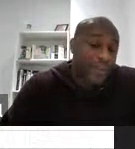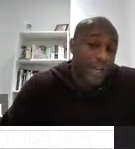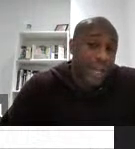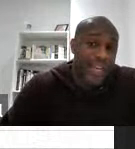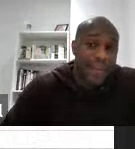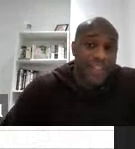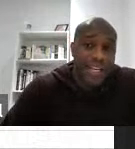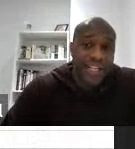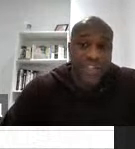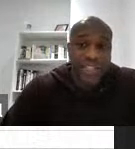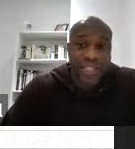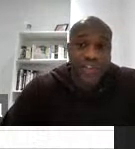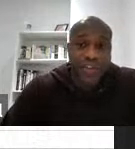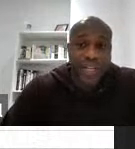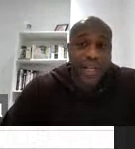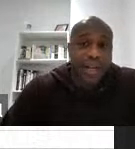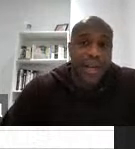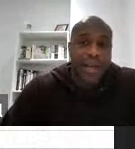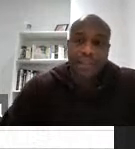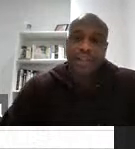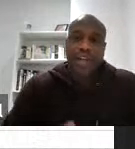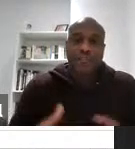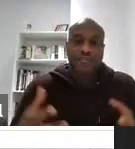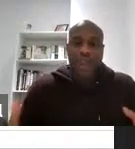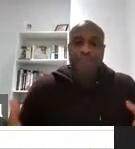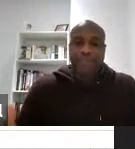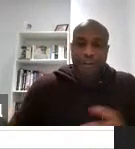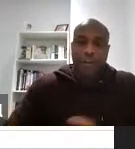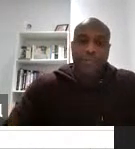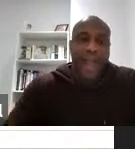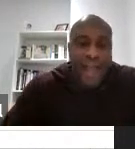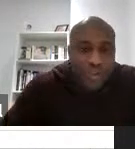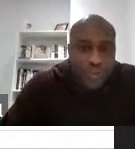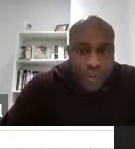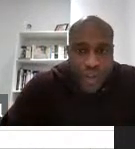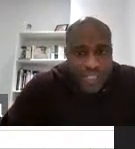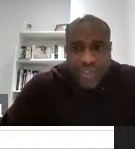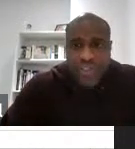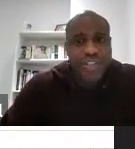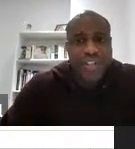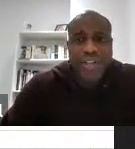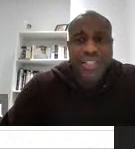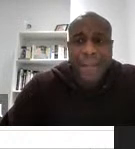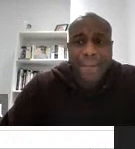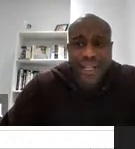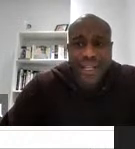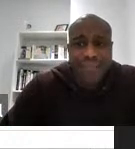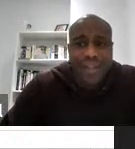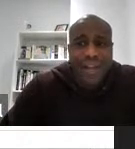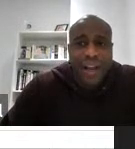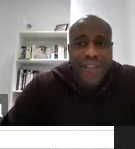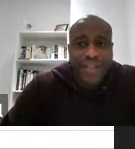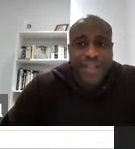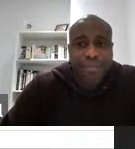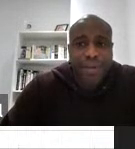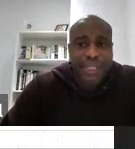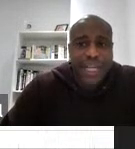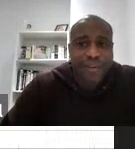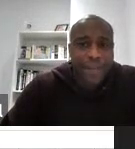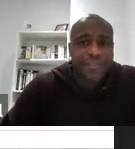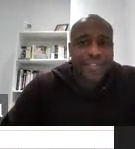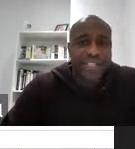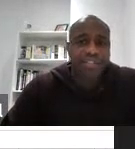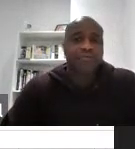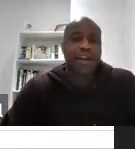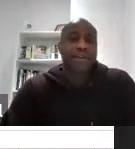the website. And the image is just literally an image that I've grabbed from that actual address. So you can do this in minutes. I've then put